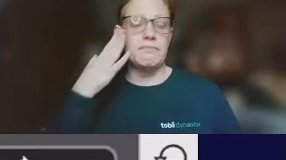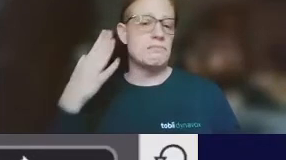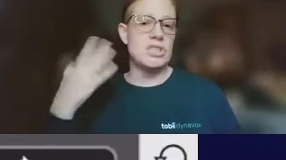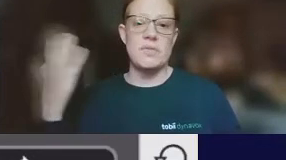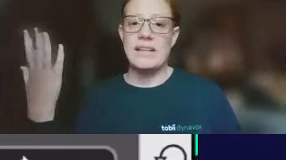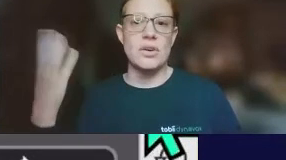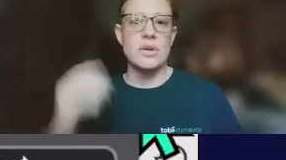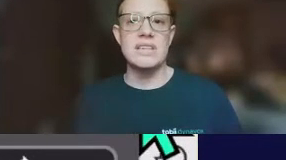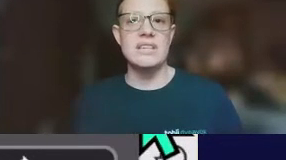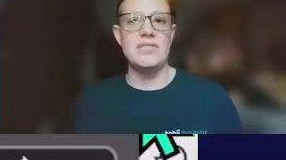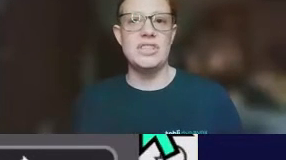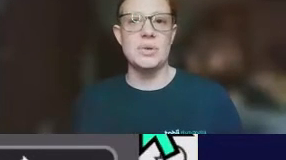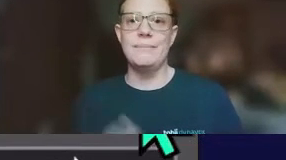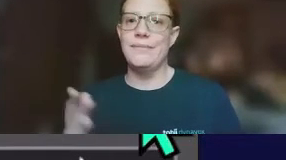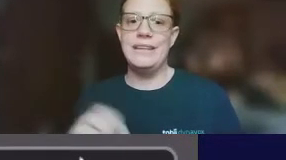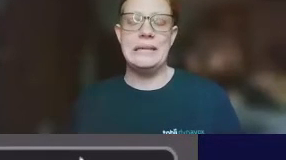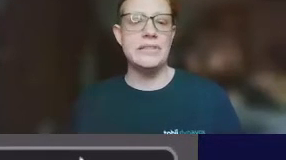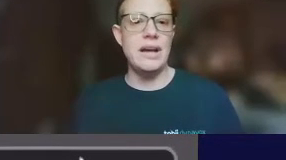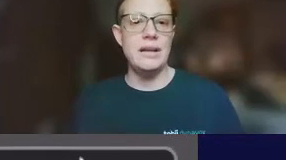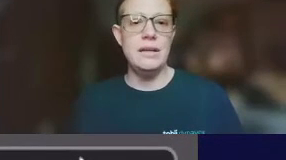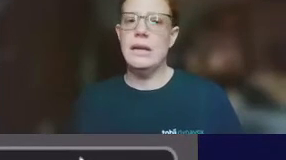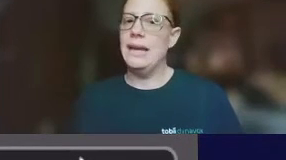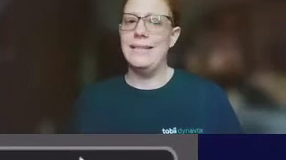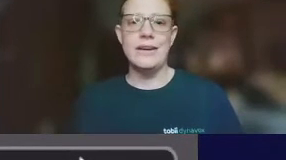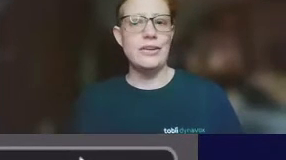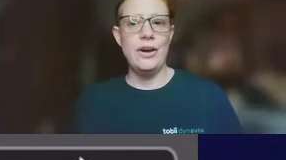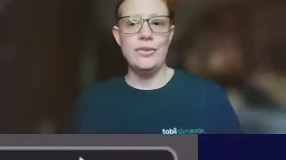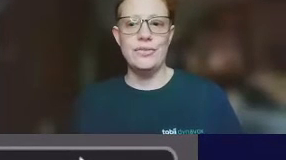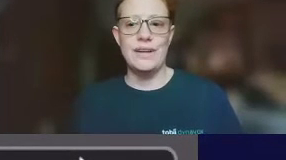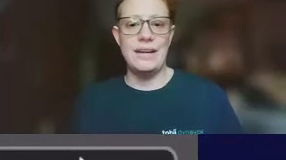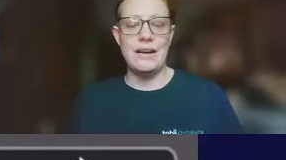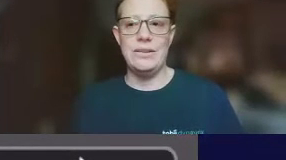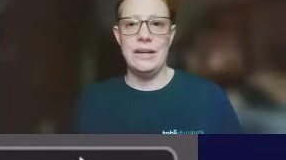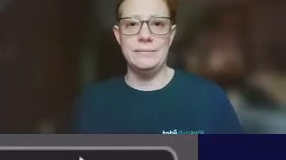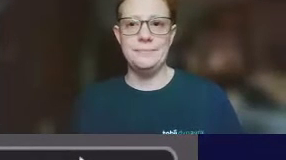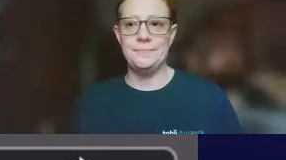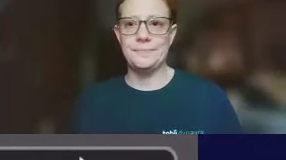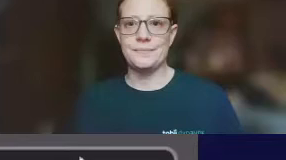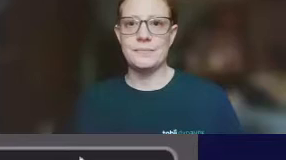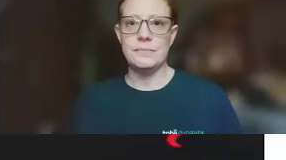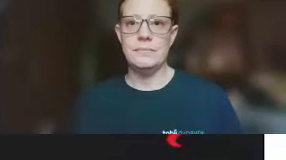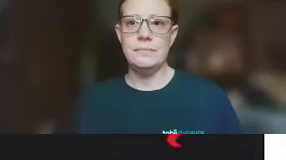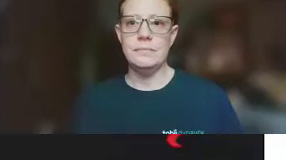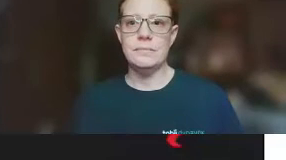thicker. So that's always individual. You hit done and there you go. You've got your outline.